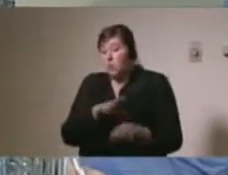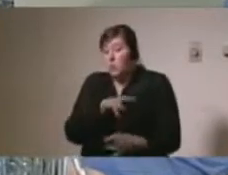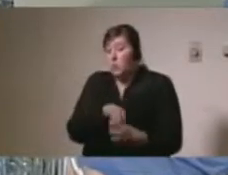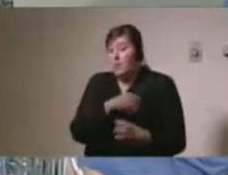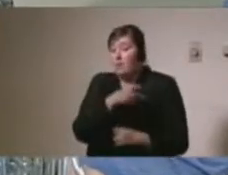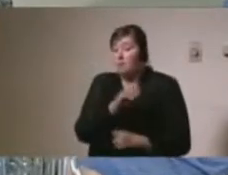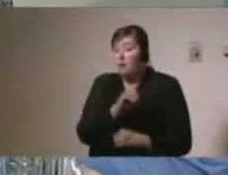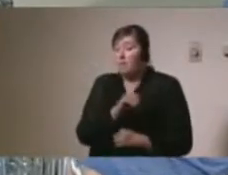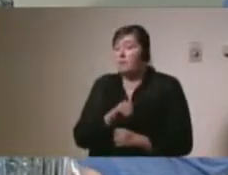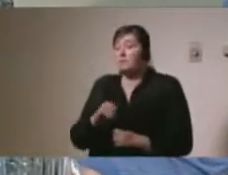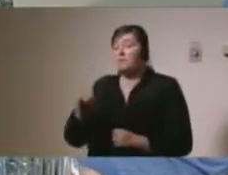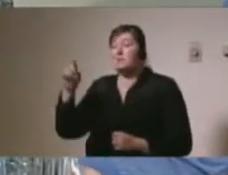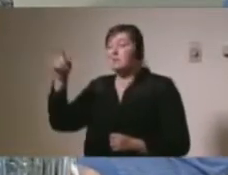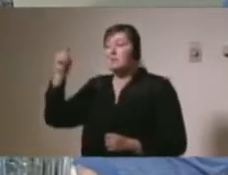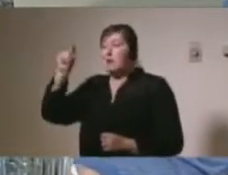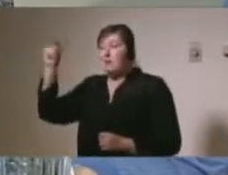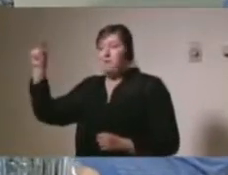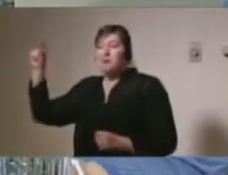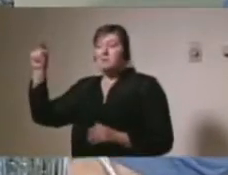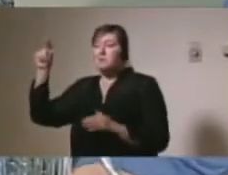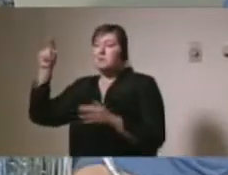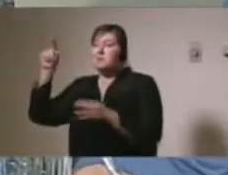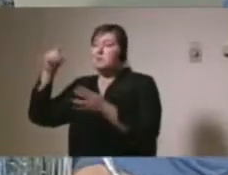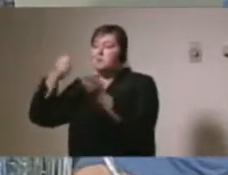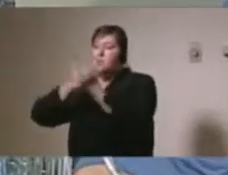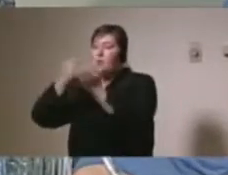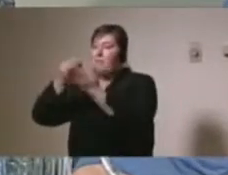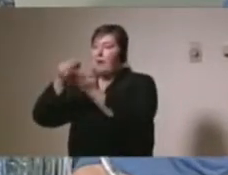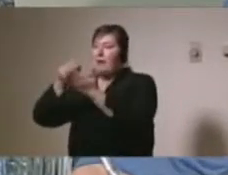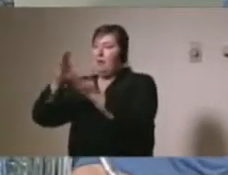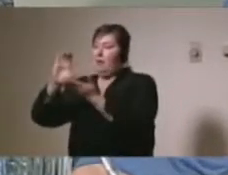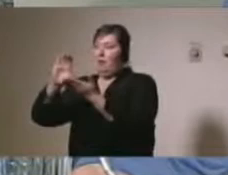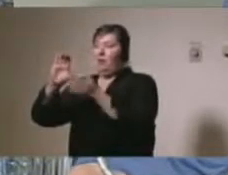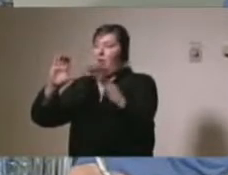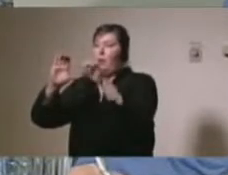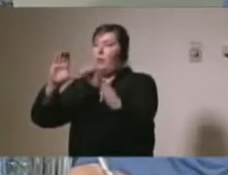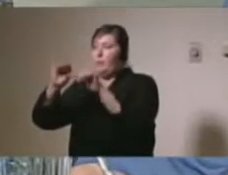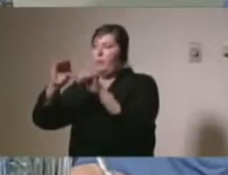the state subsidy has been reducing every year, and this year will drop again.